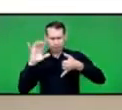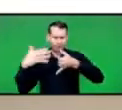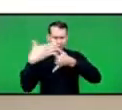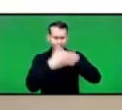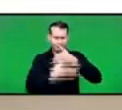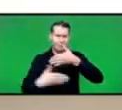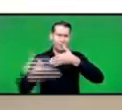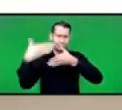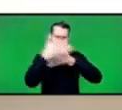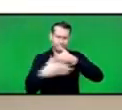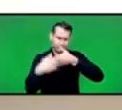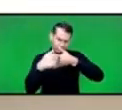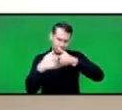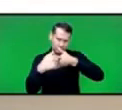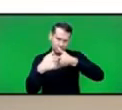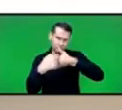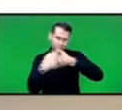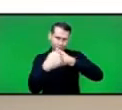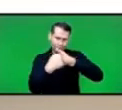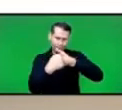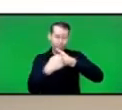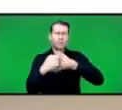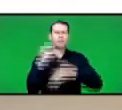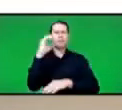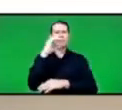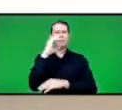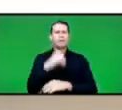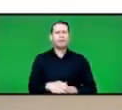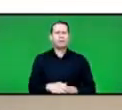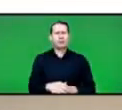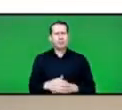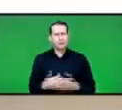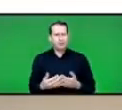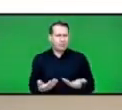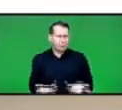Colombia. The first one is internet community of Viasat.